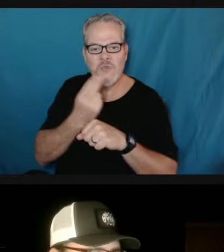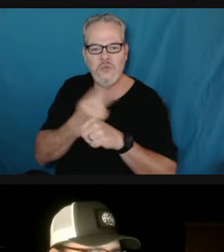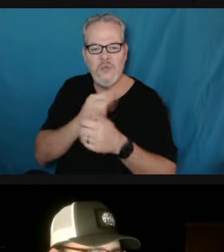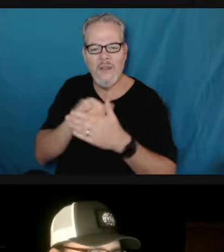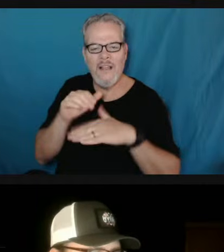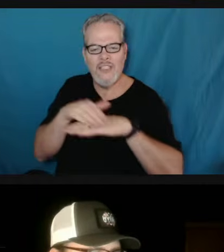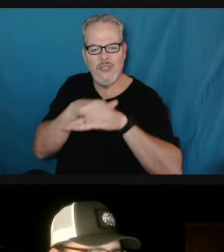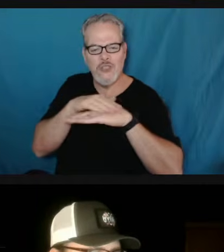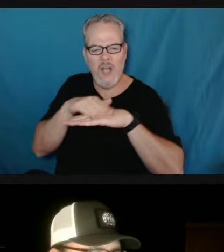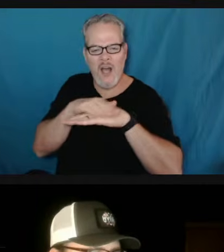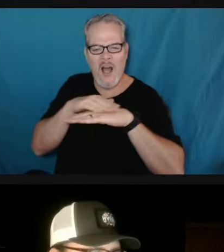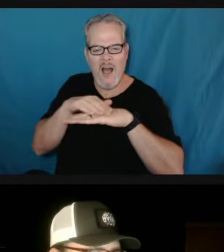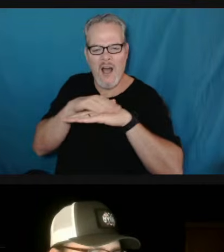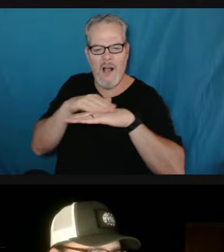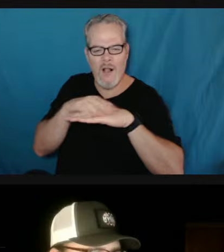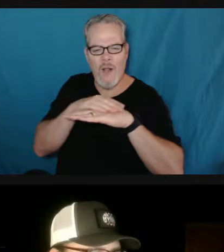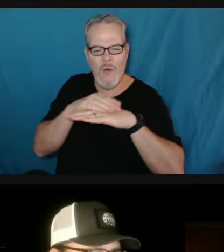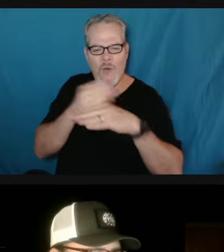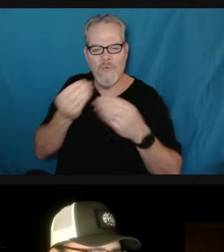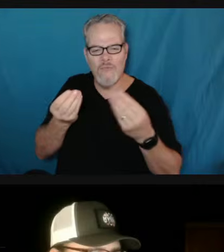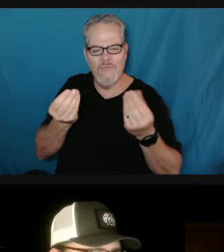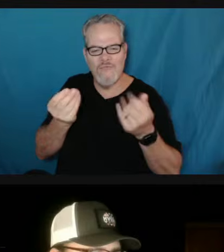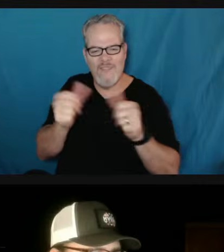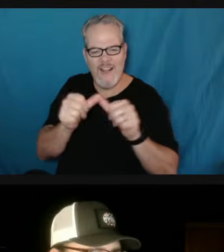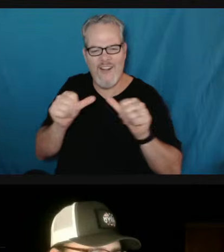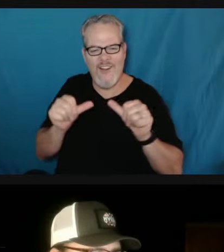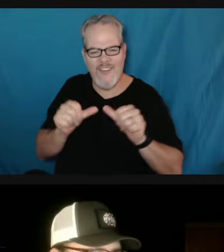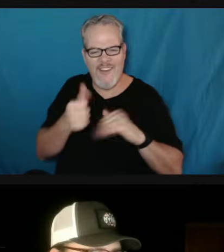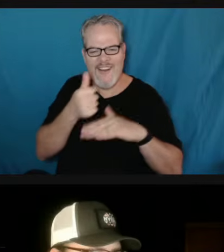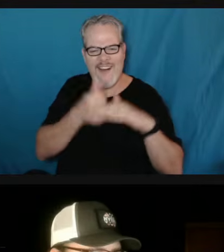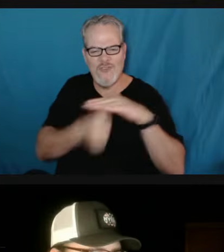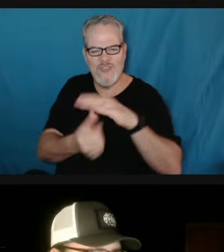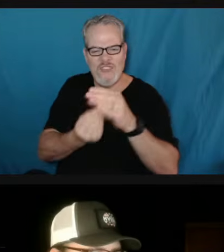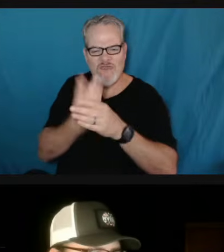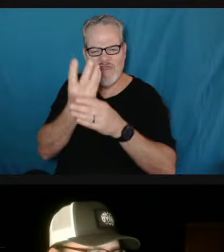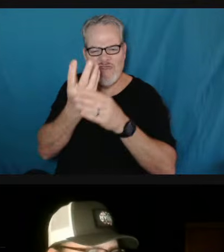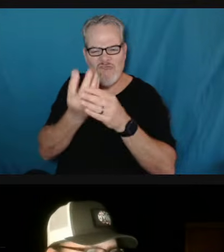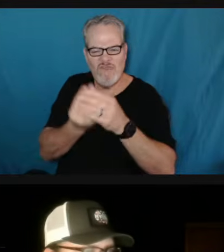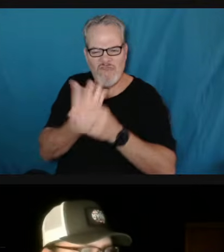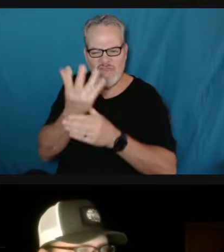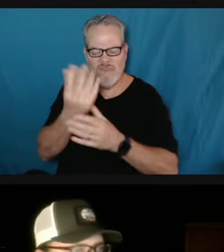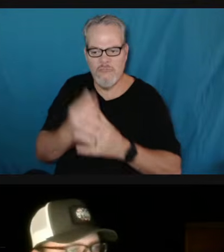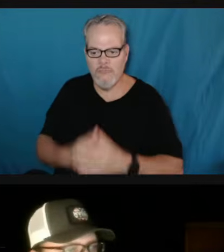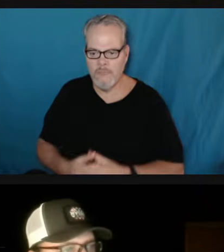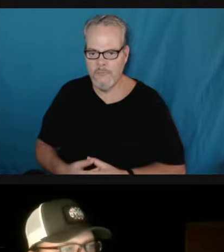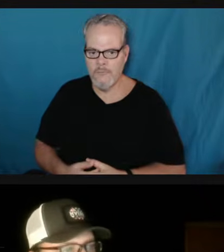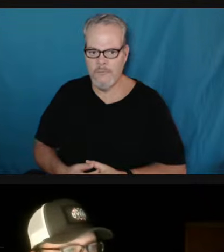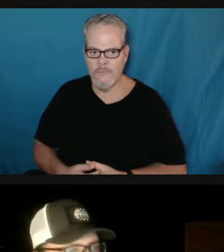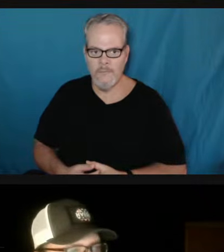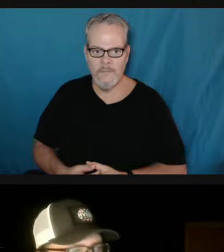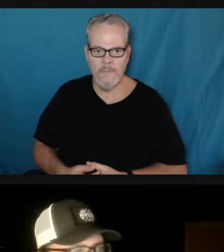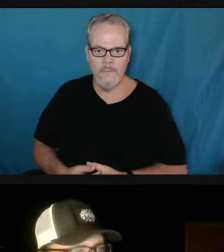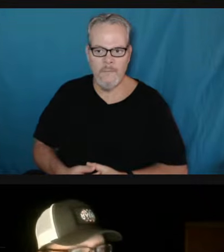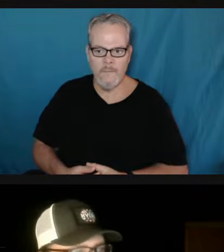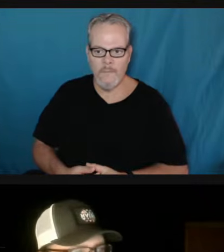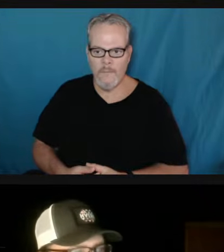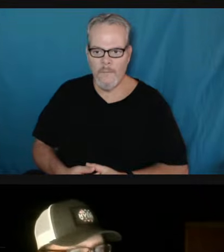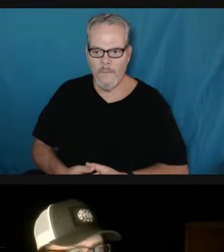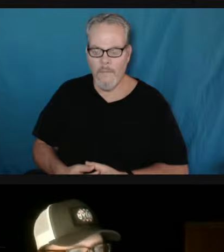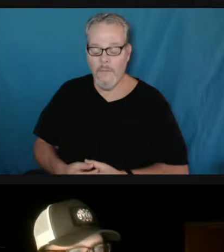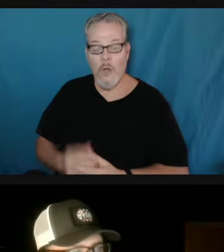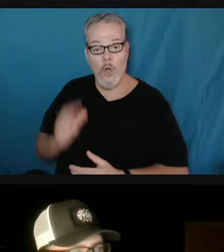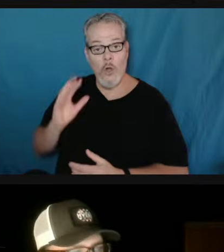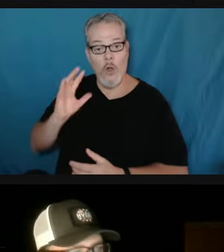fountains, right? And earlier in the sequence, and depending on which sequence, you might find some of the lava